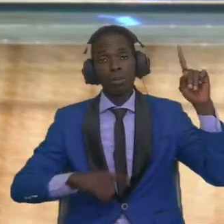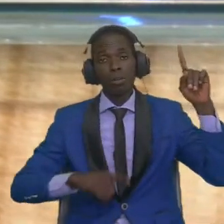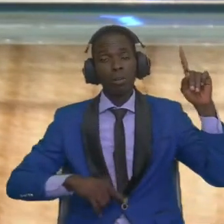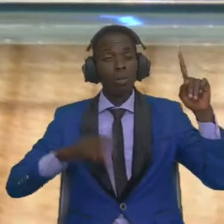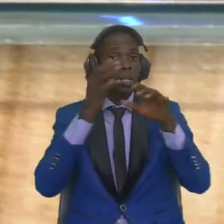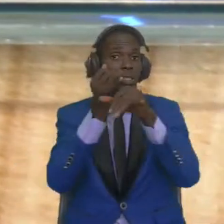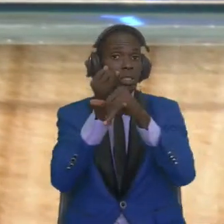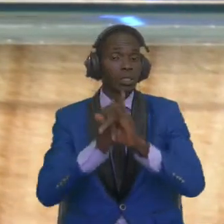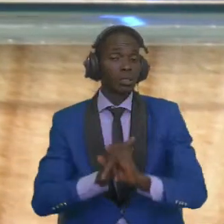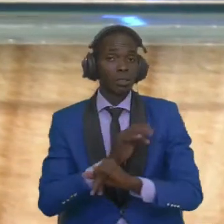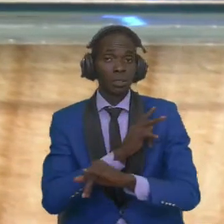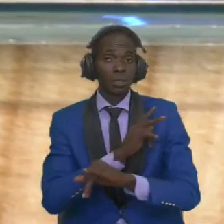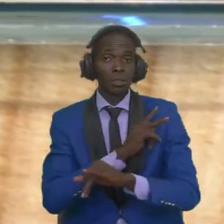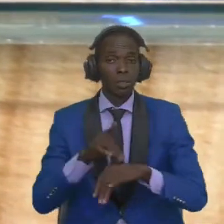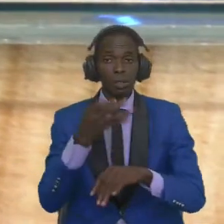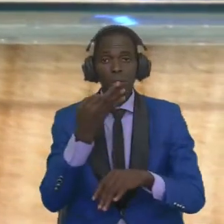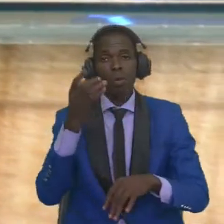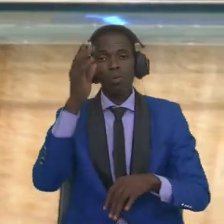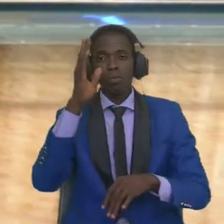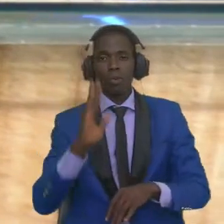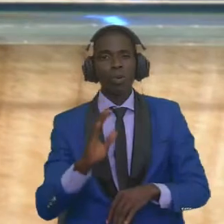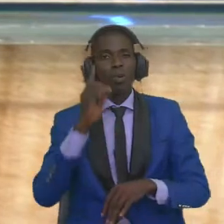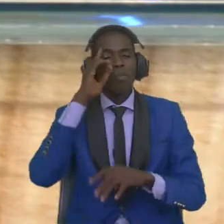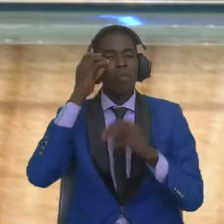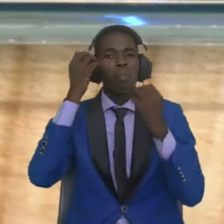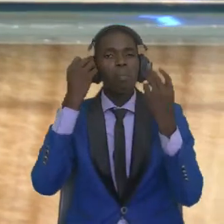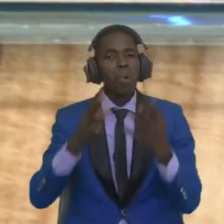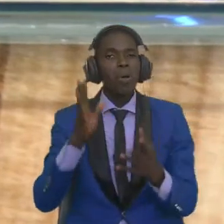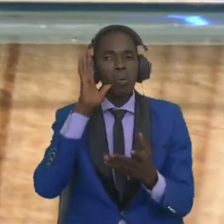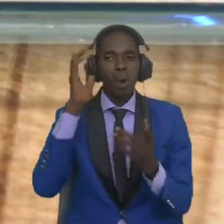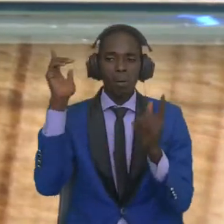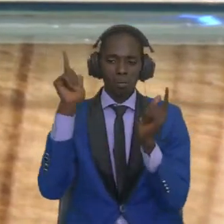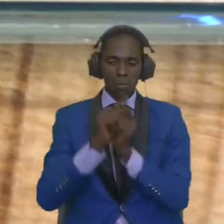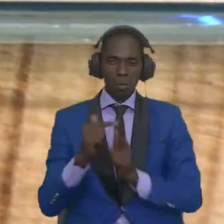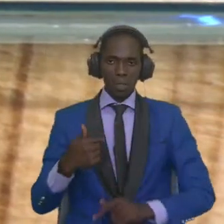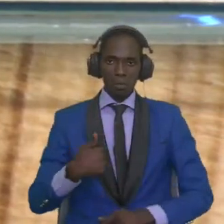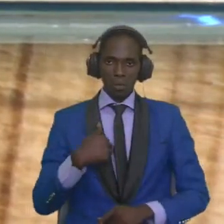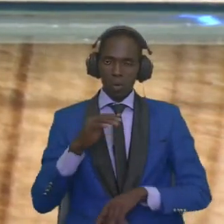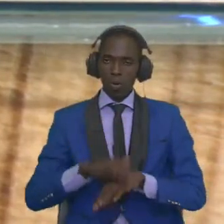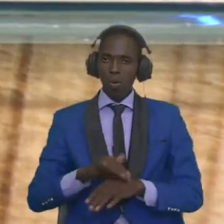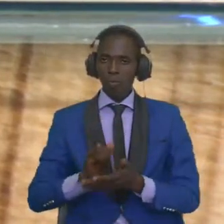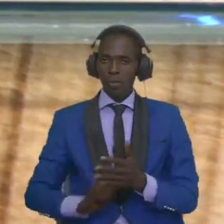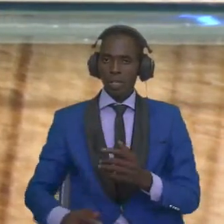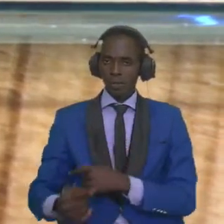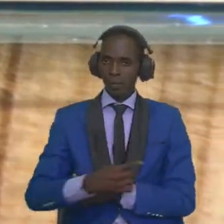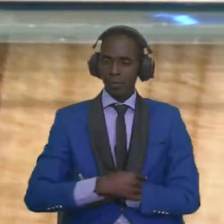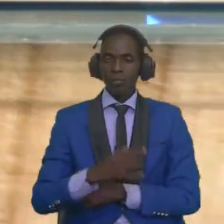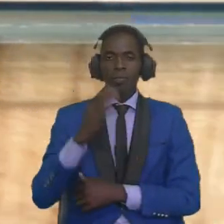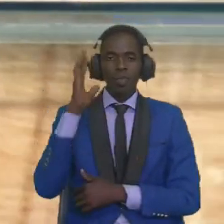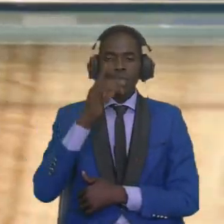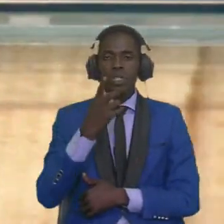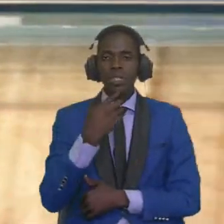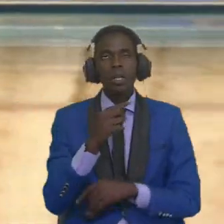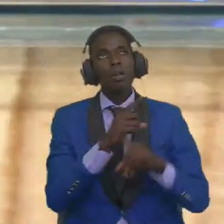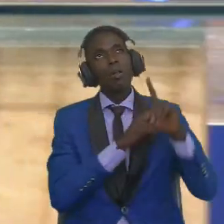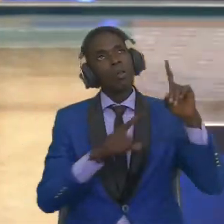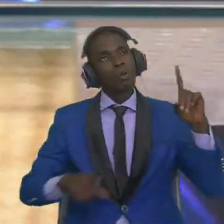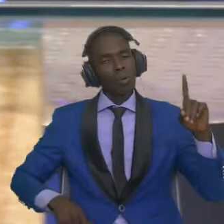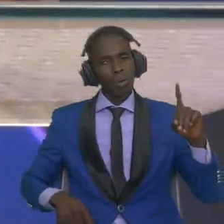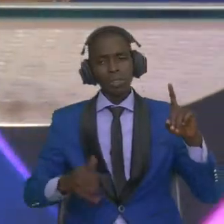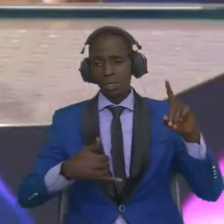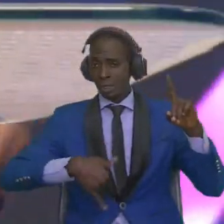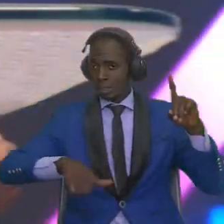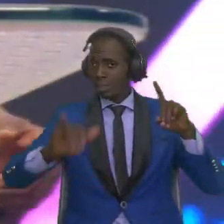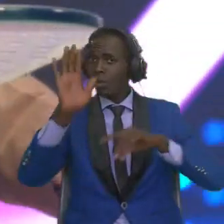inherit the kingdom of God. For many shall come to me on that day, and they will say, Lord, they'll still call